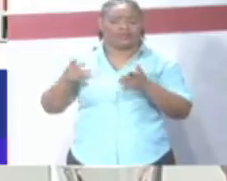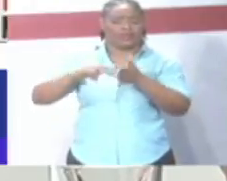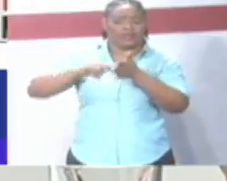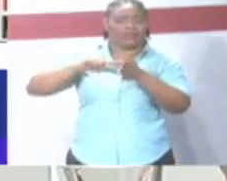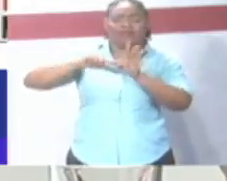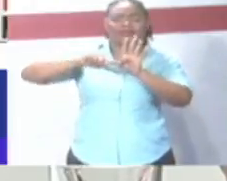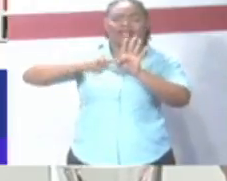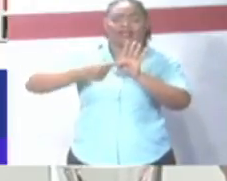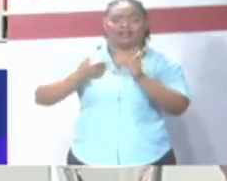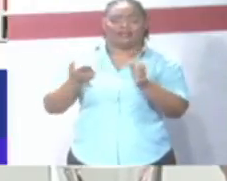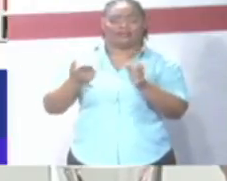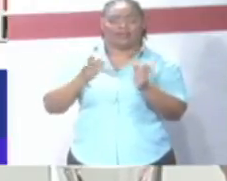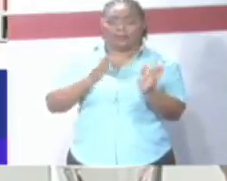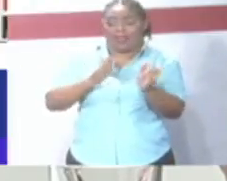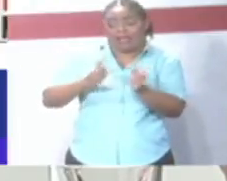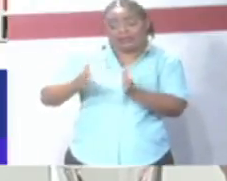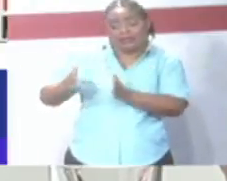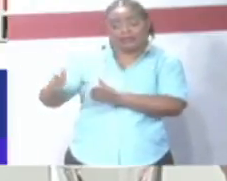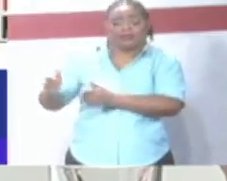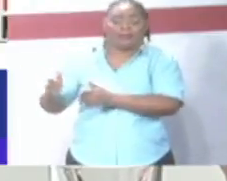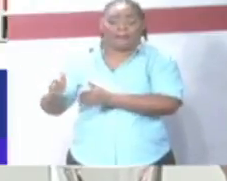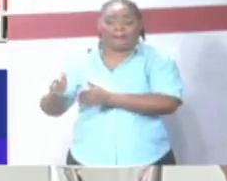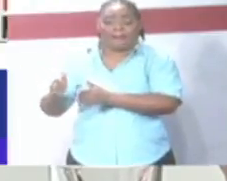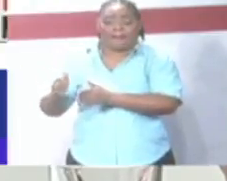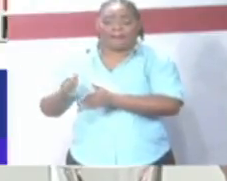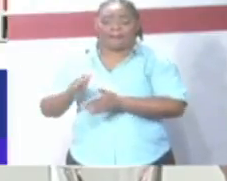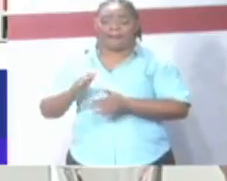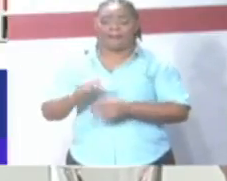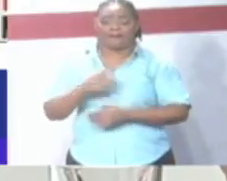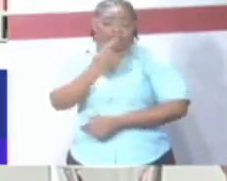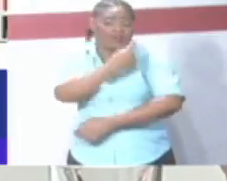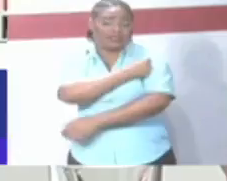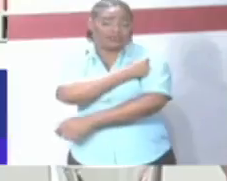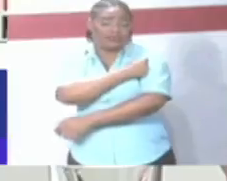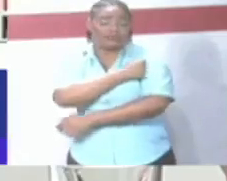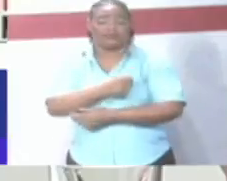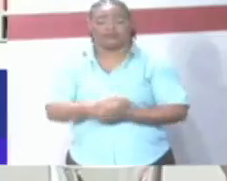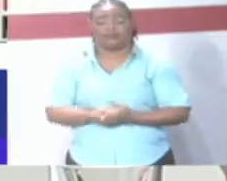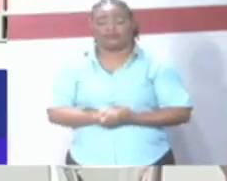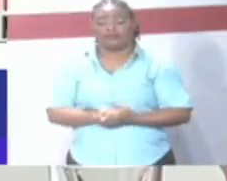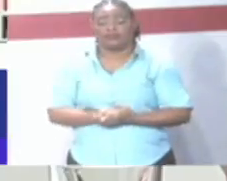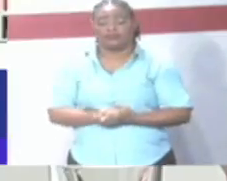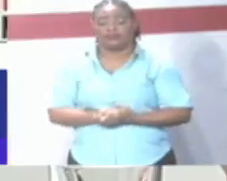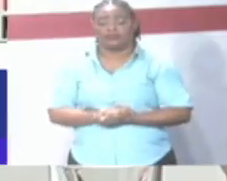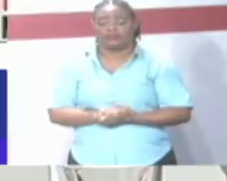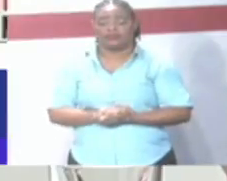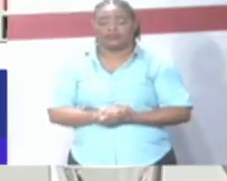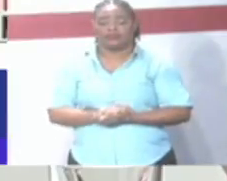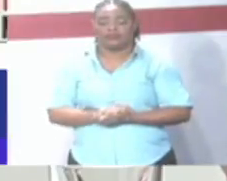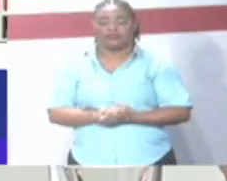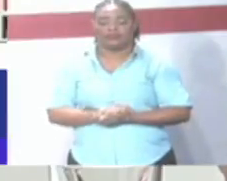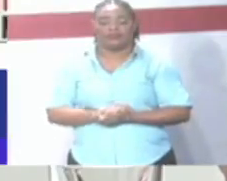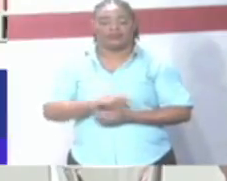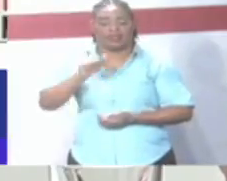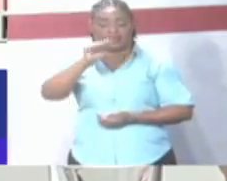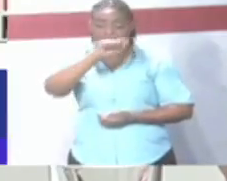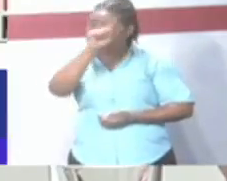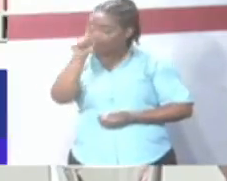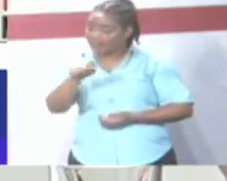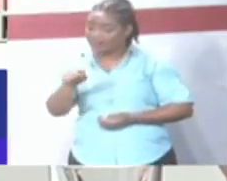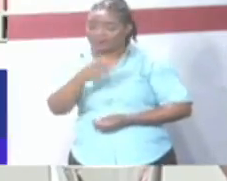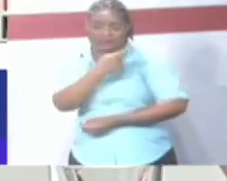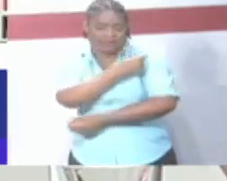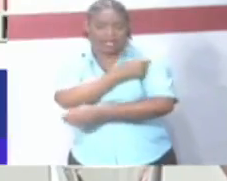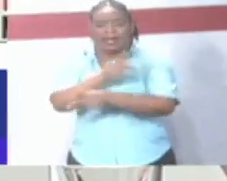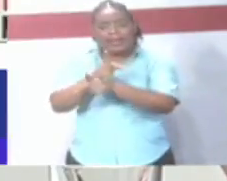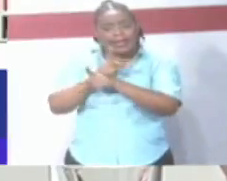under the COVAX facility with the AstraZeneca, doses were ring-fenced for the elderly and healthcare